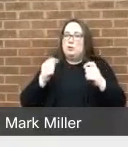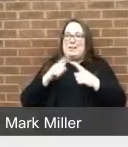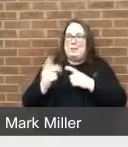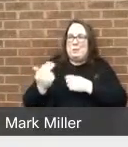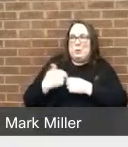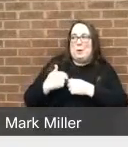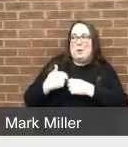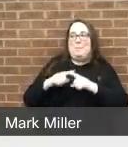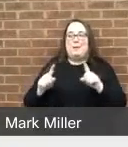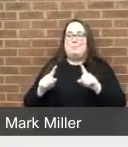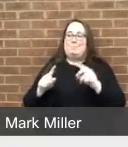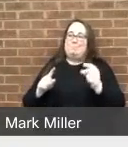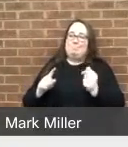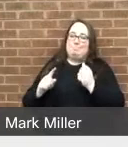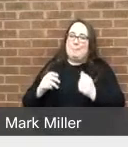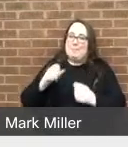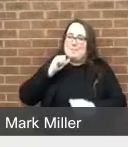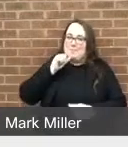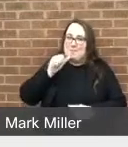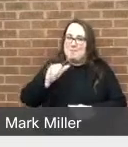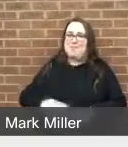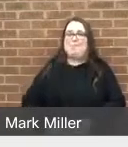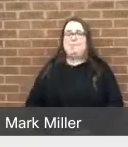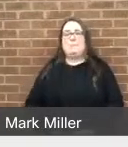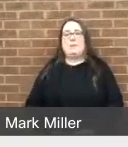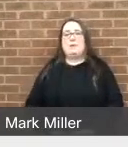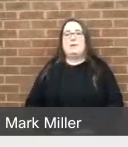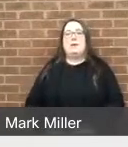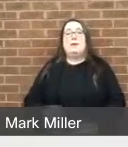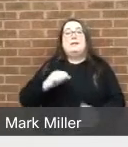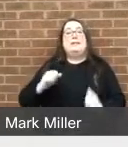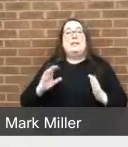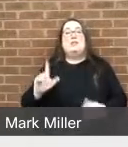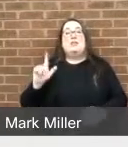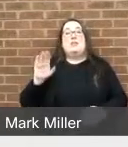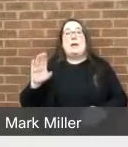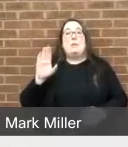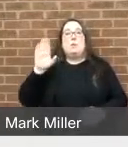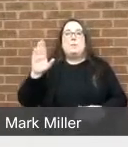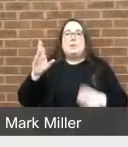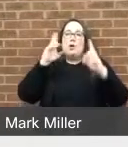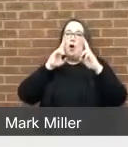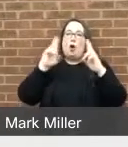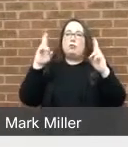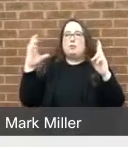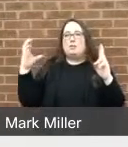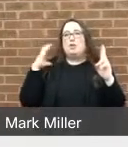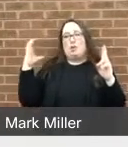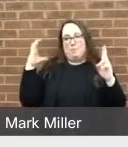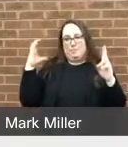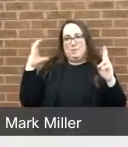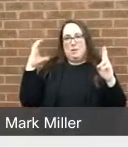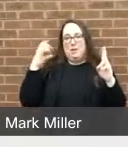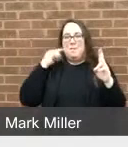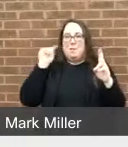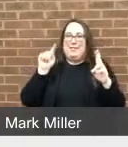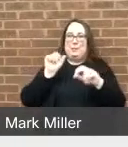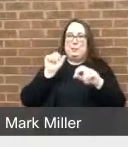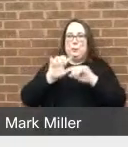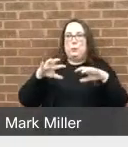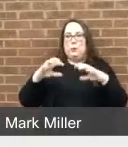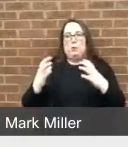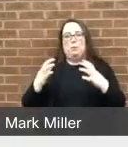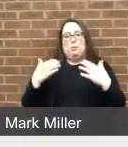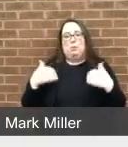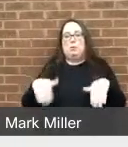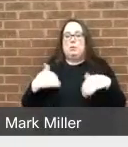but unlikely will be able to. Senator Lamb will serve as our honorary chair for this work group and has been a